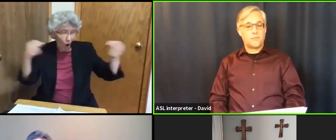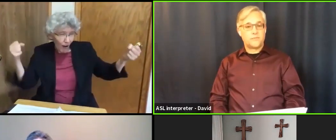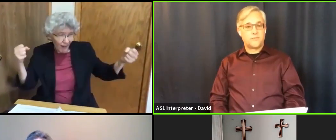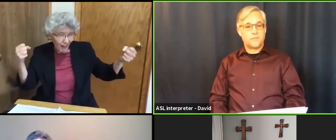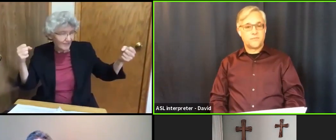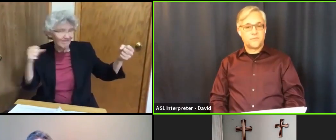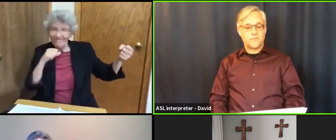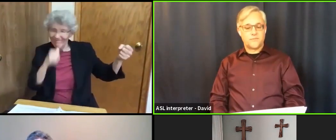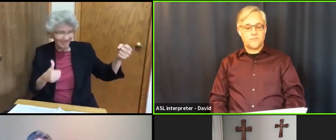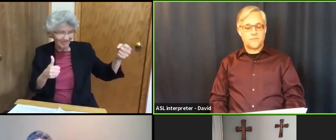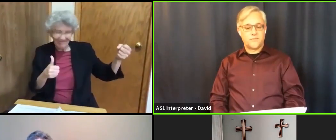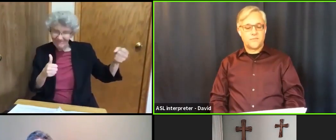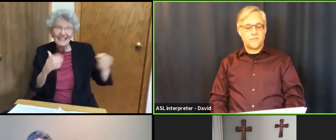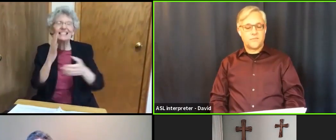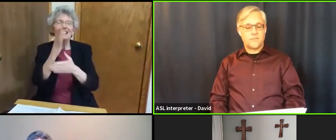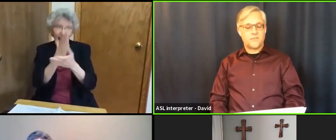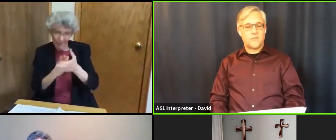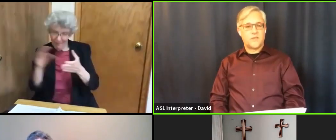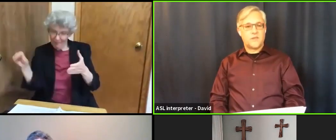scroll.